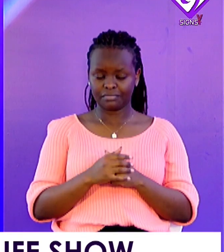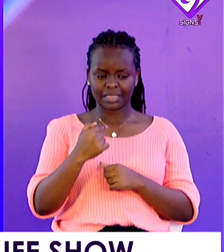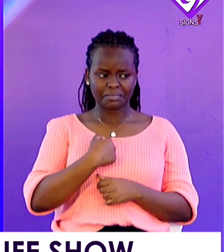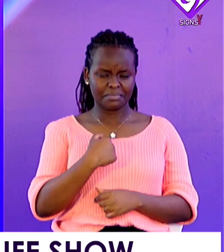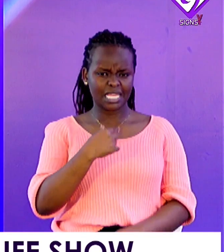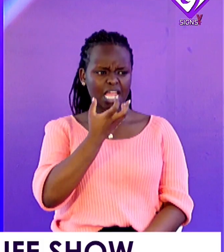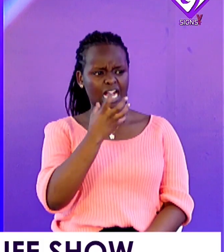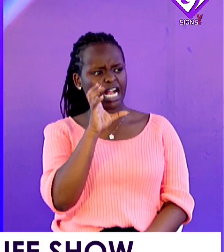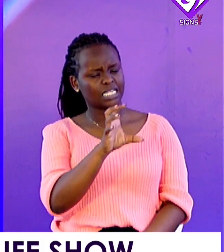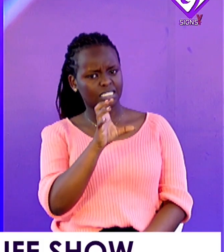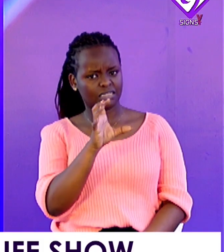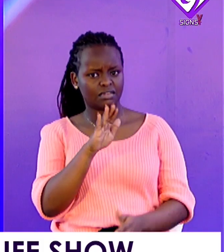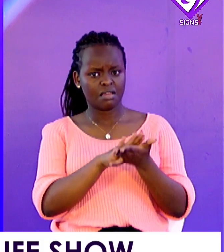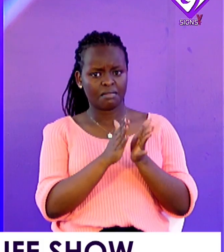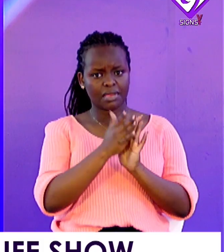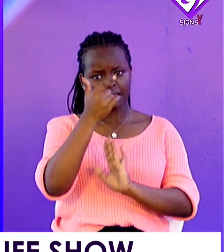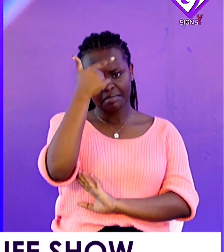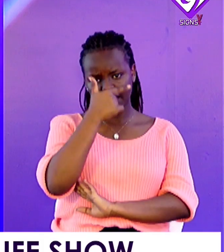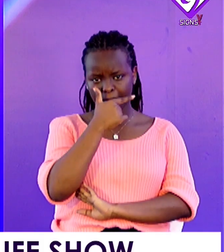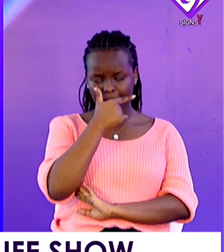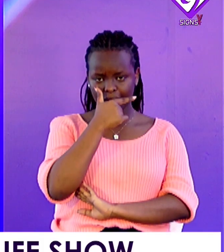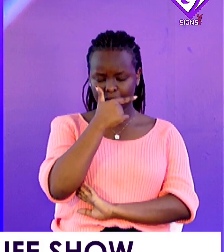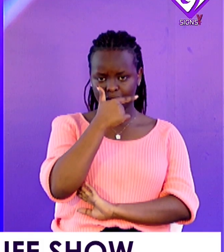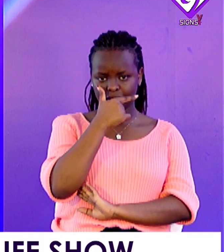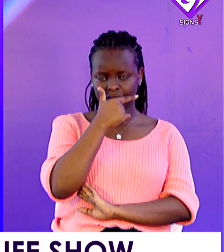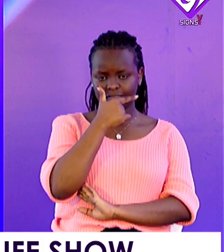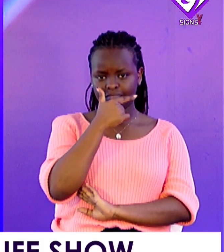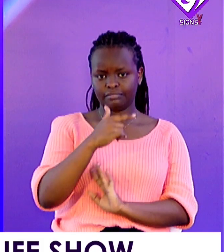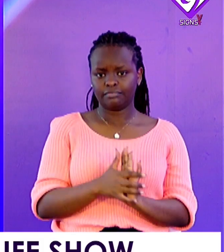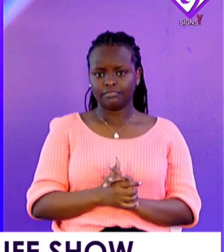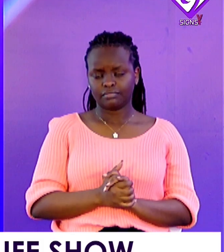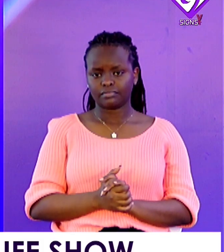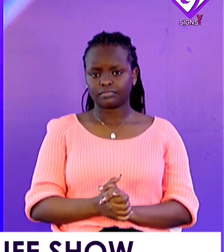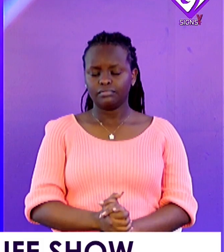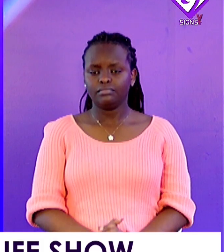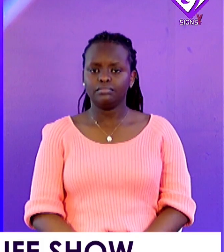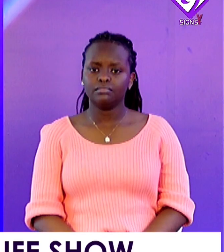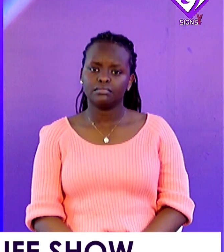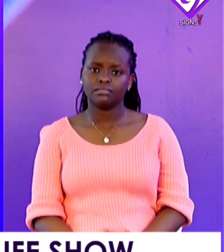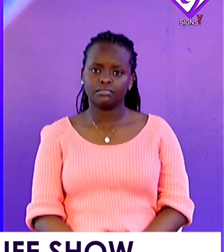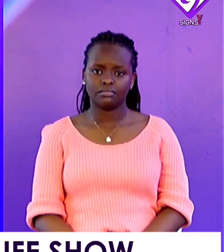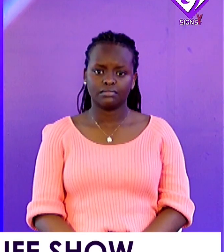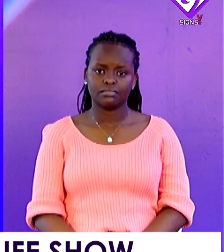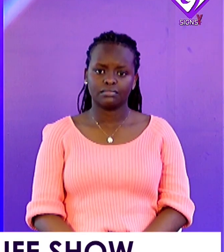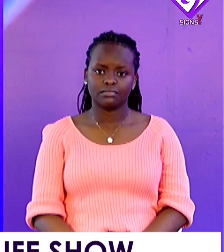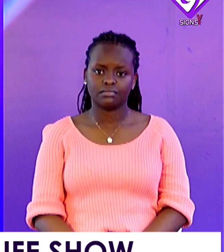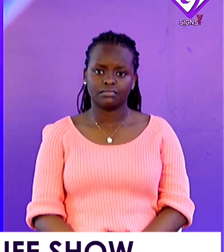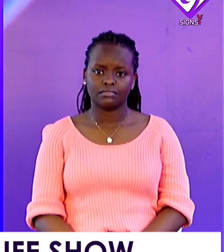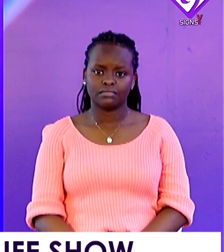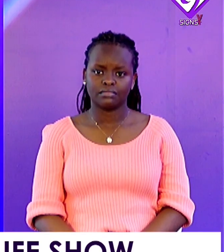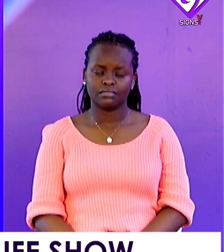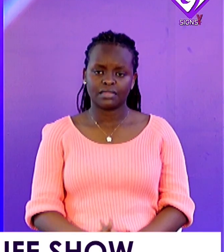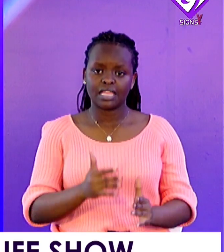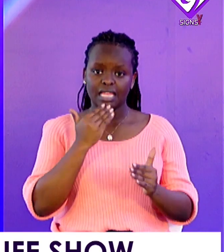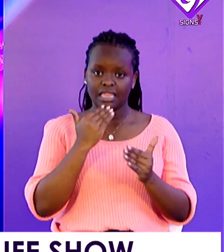cursed for being blind? Thank you,